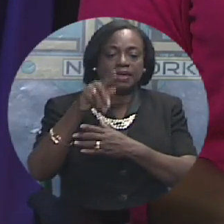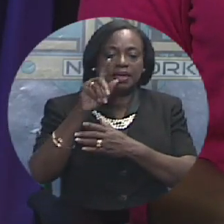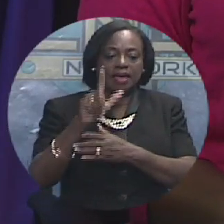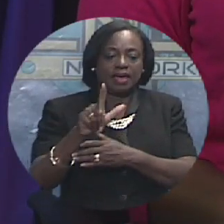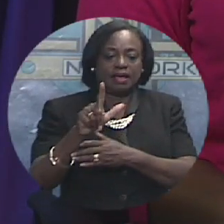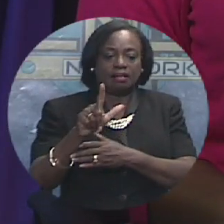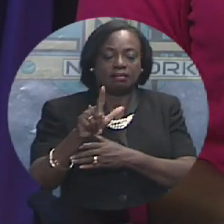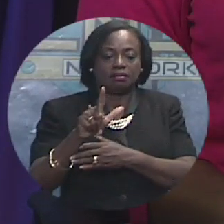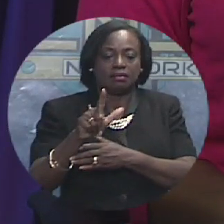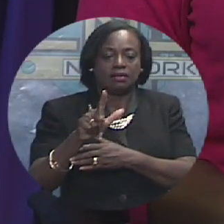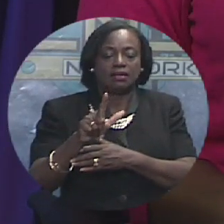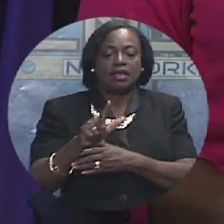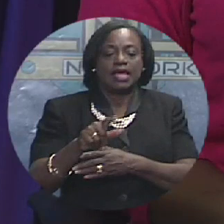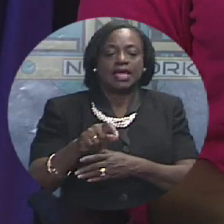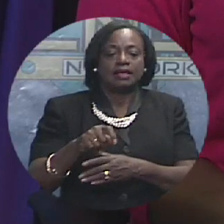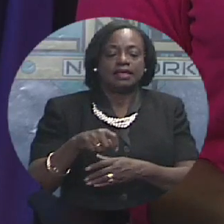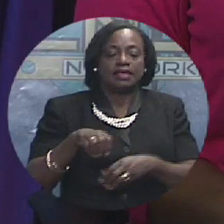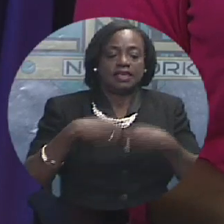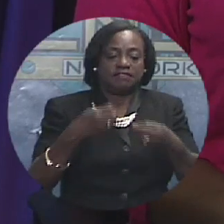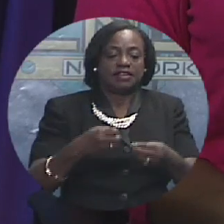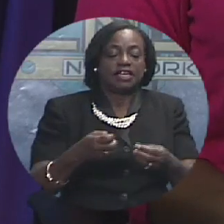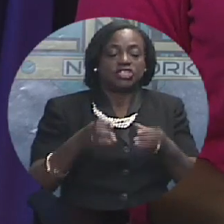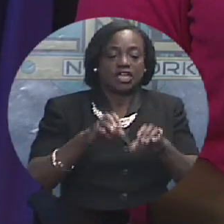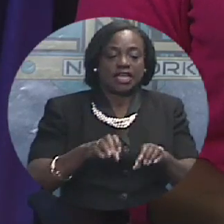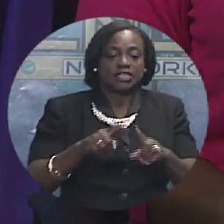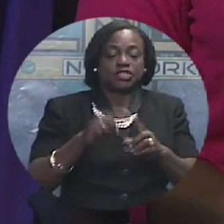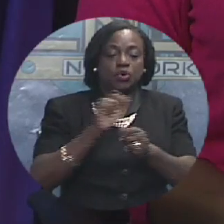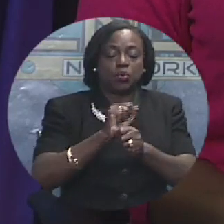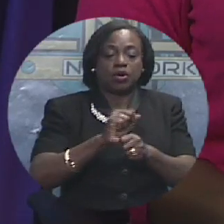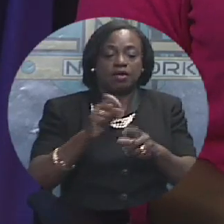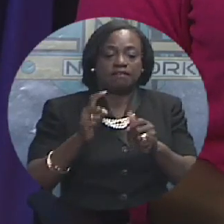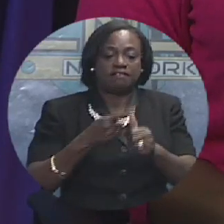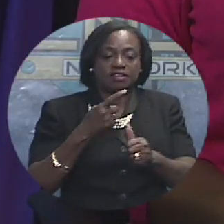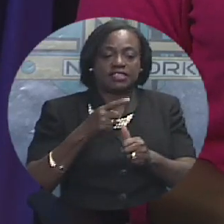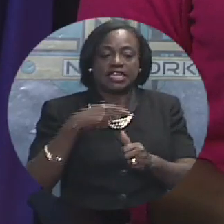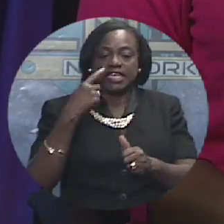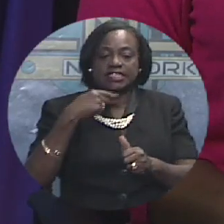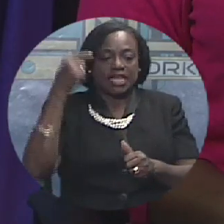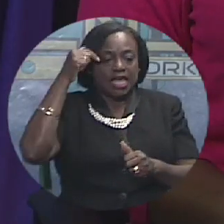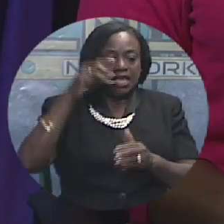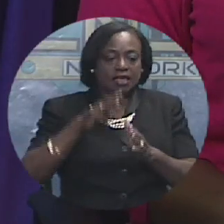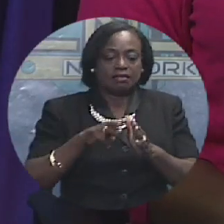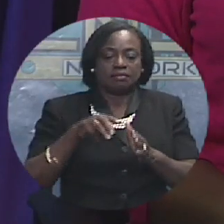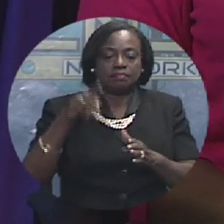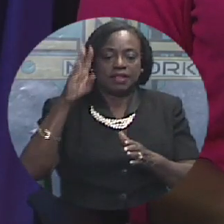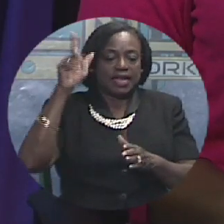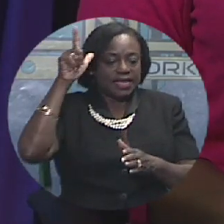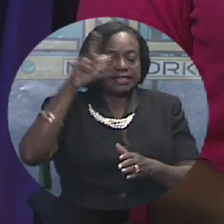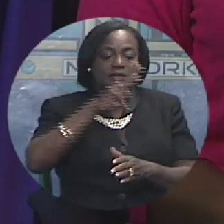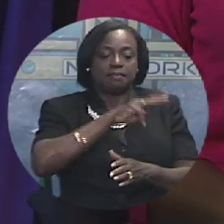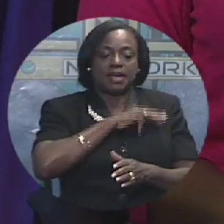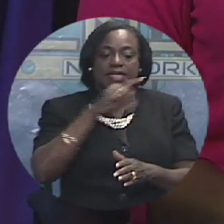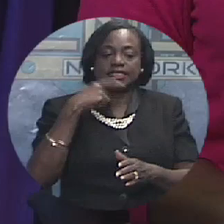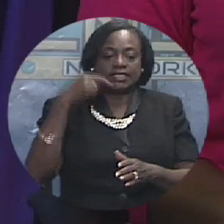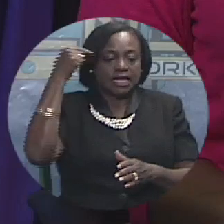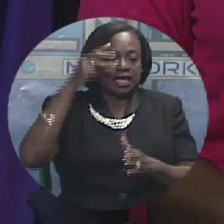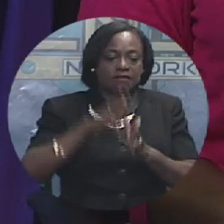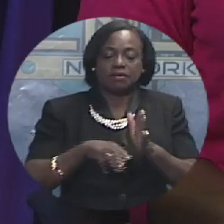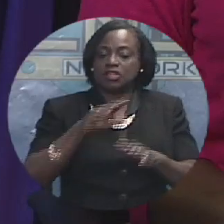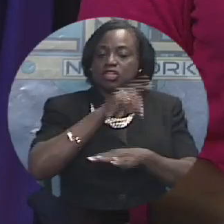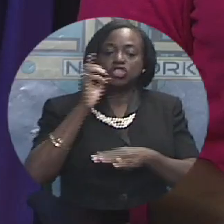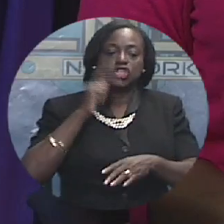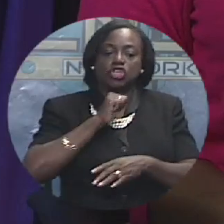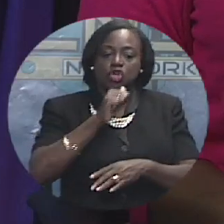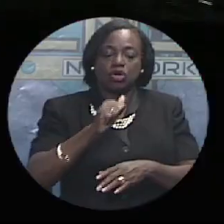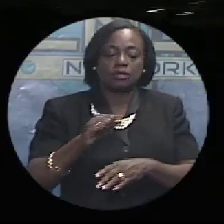comments from former B.E.C Chairman Leslie Miller, who says government should not have placed the B.P.L under foreign management. Clint Watson leads us off